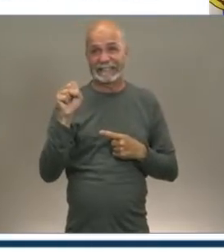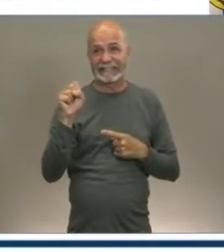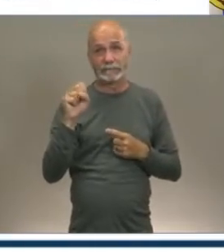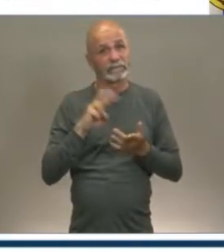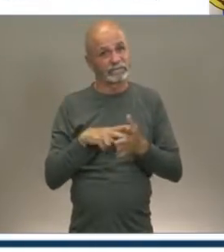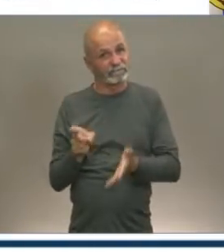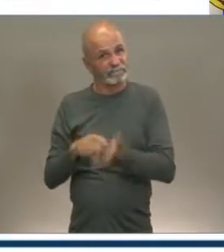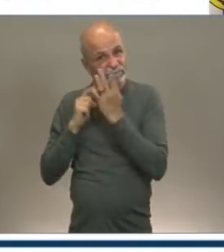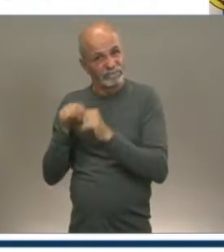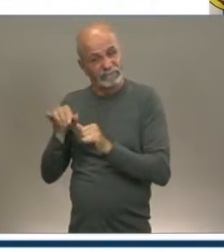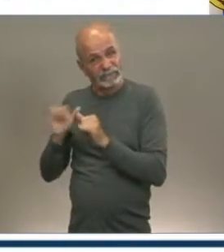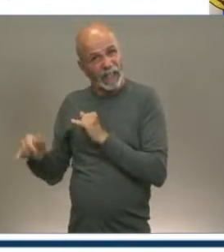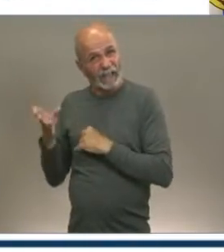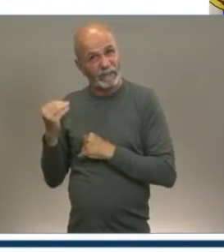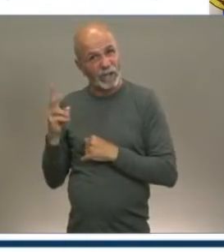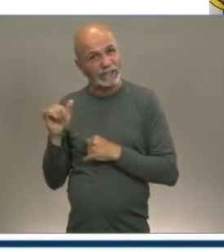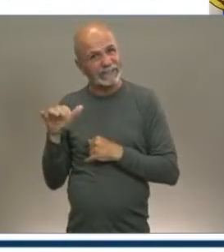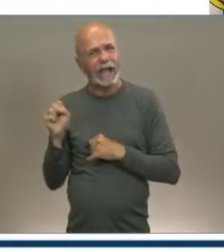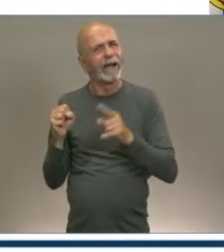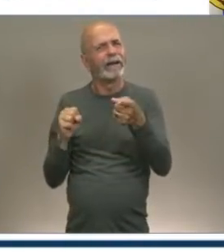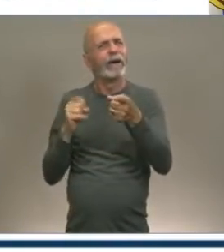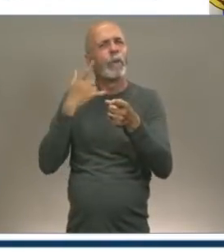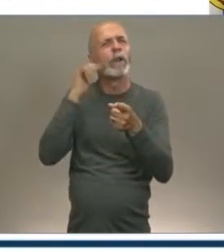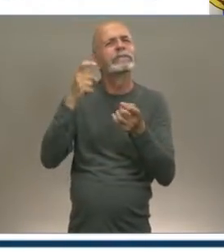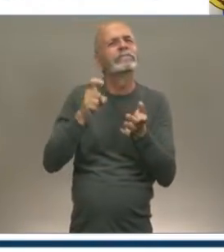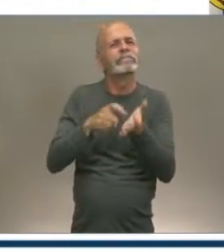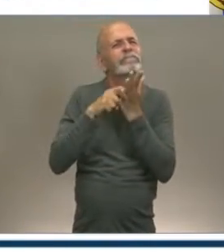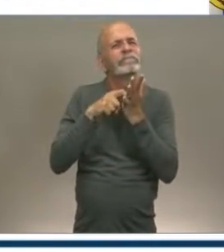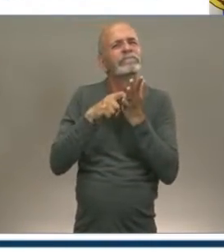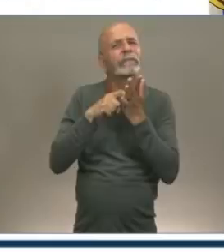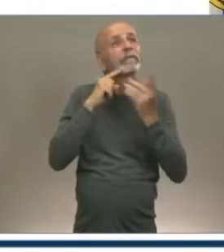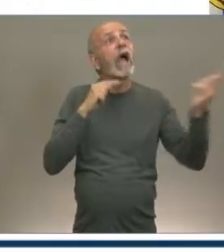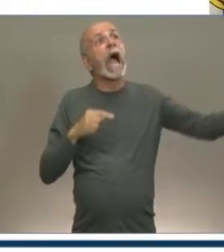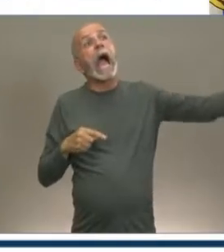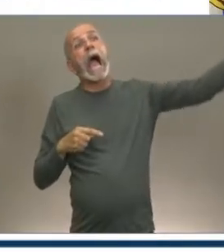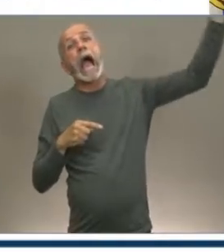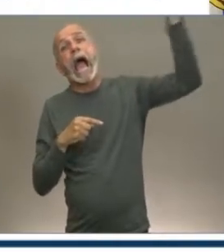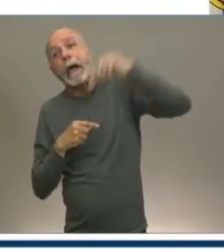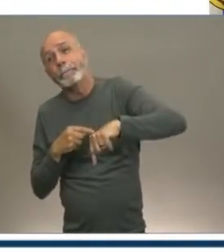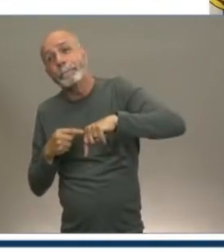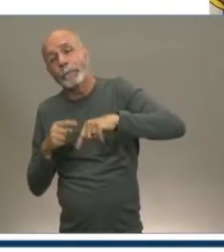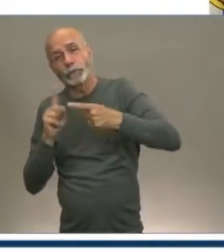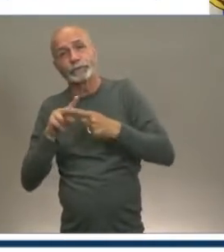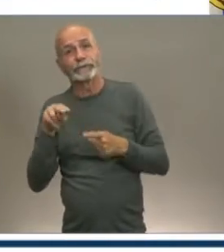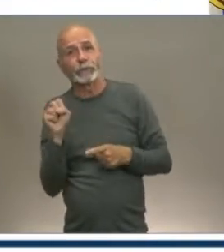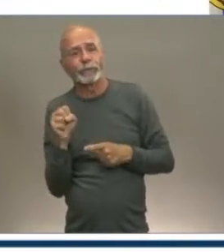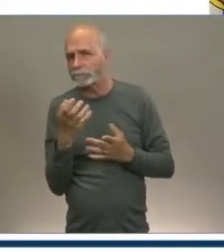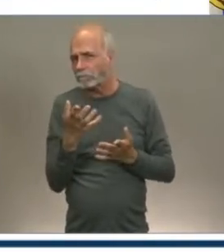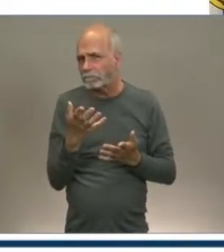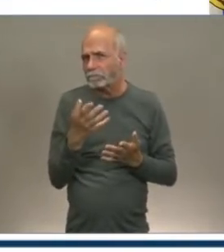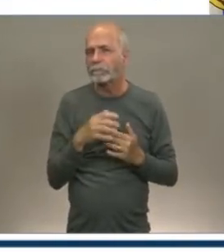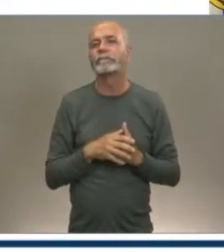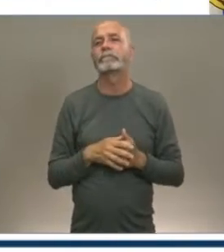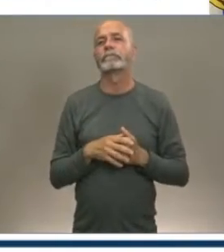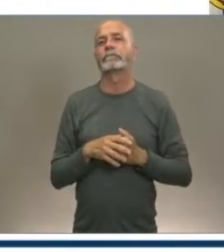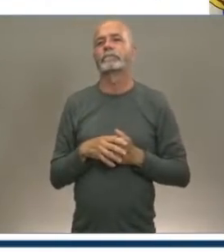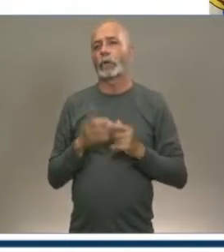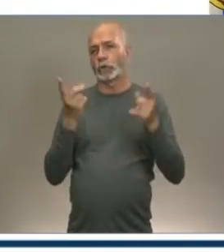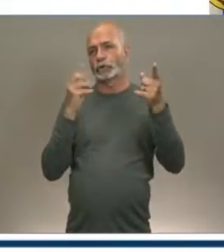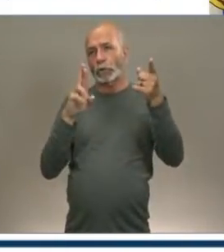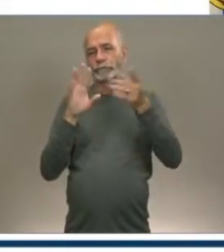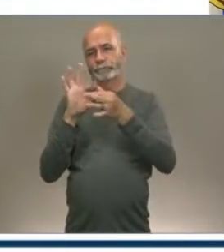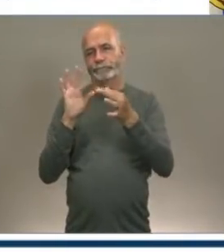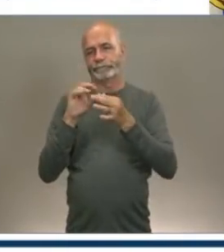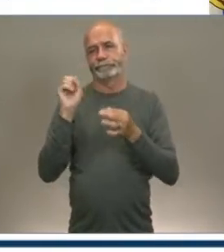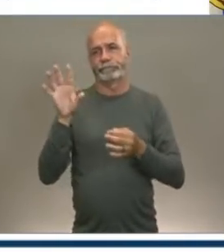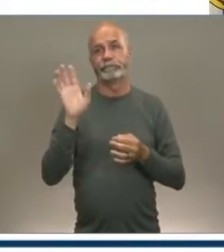days, or what will be the requirements and the expectation then? Yeah, you can. Yeah, we're still working exactly